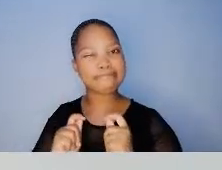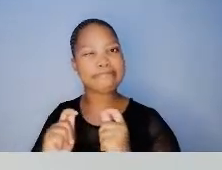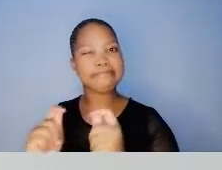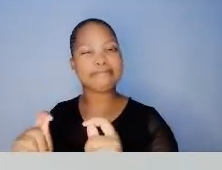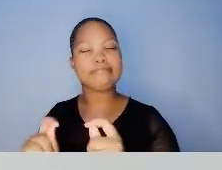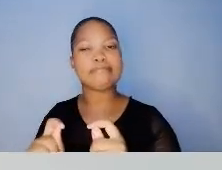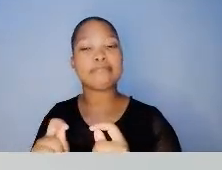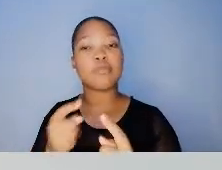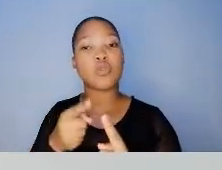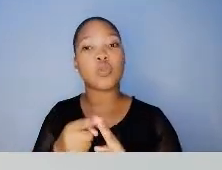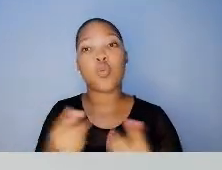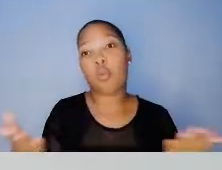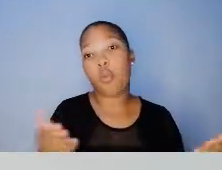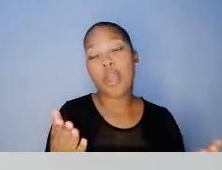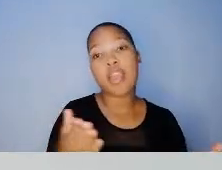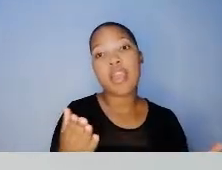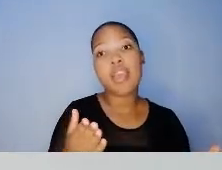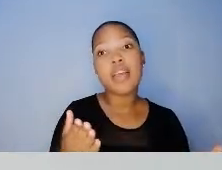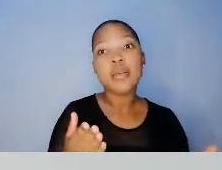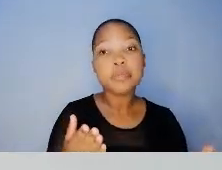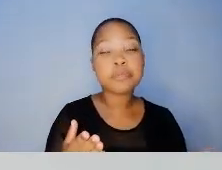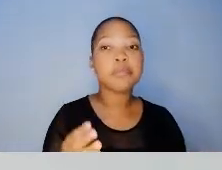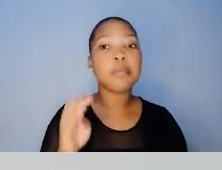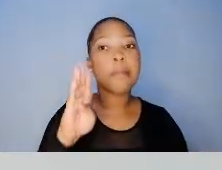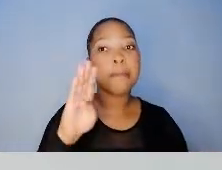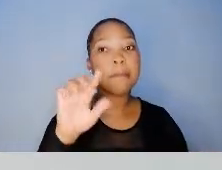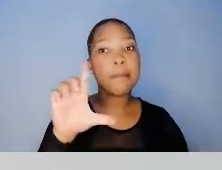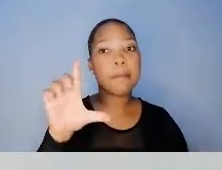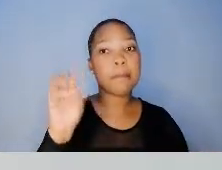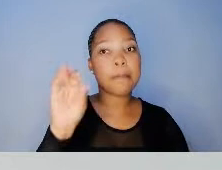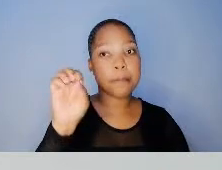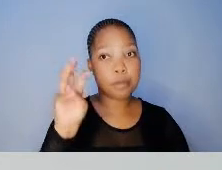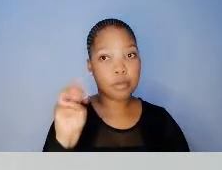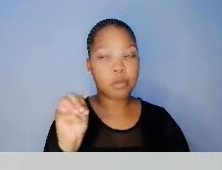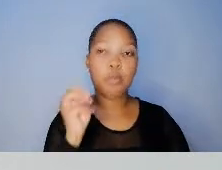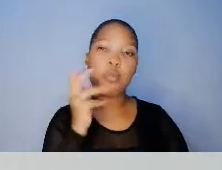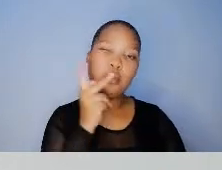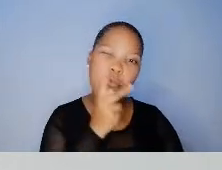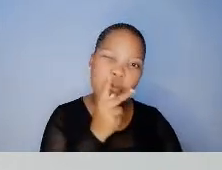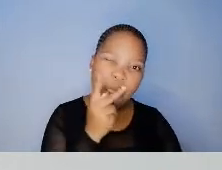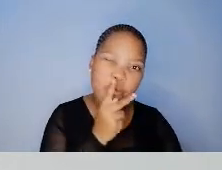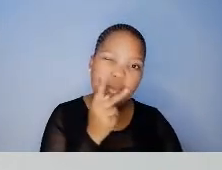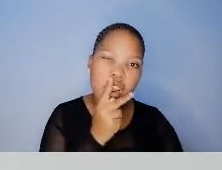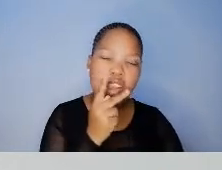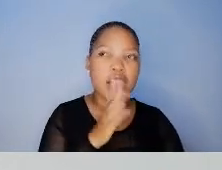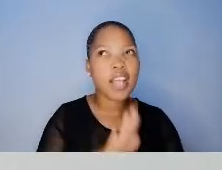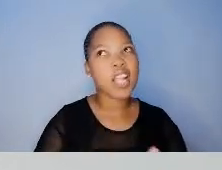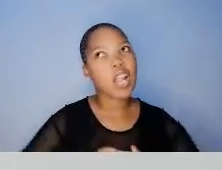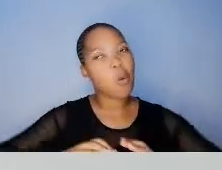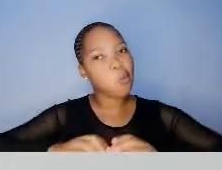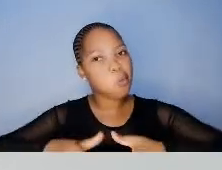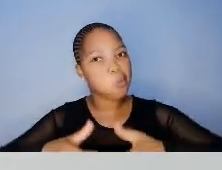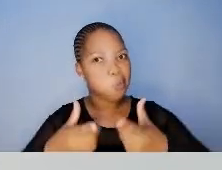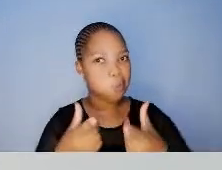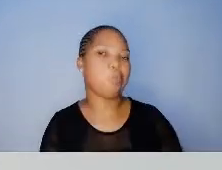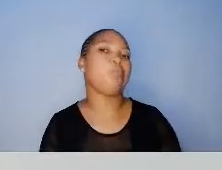to Bloemfontein on Fridays. So we had